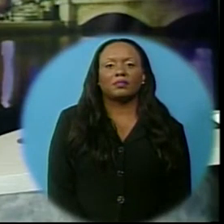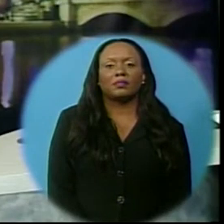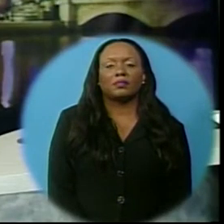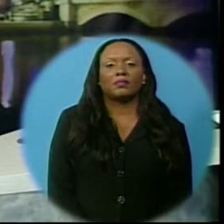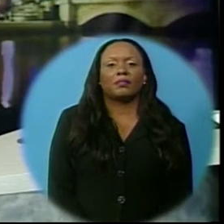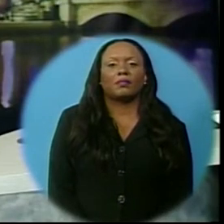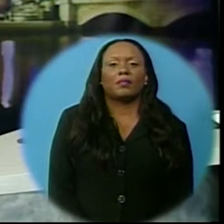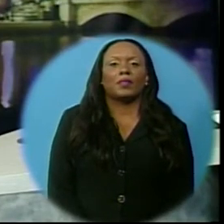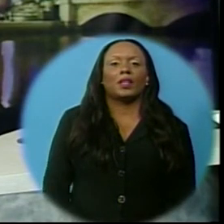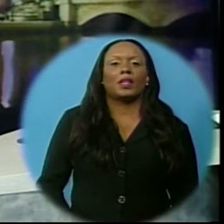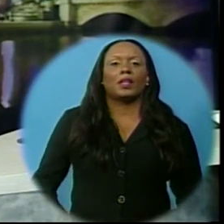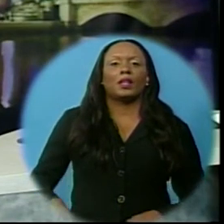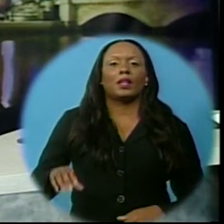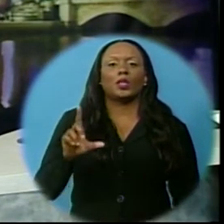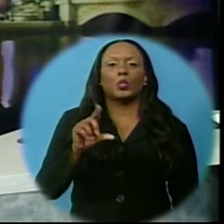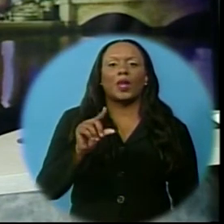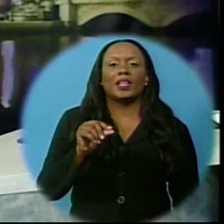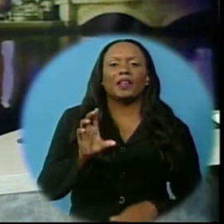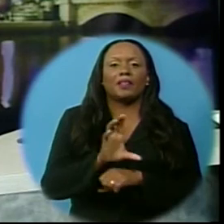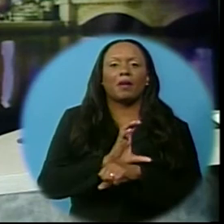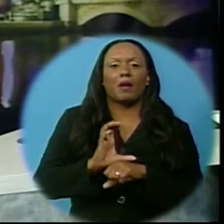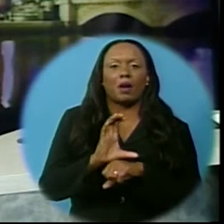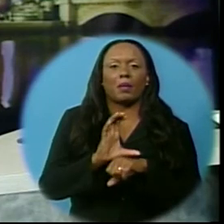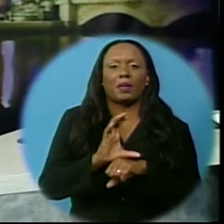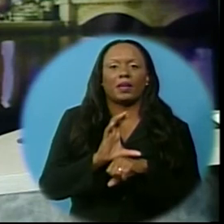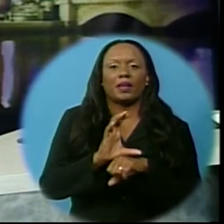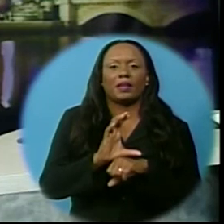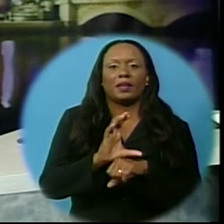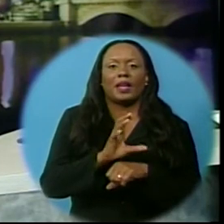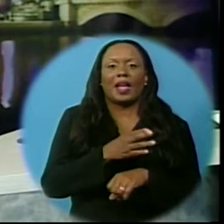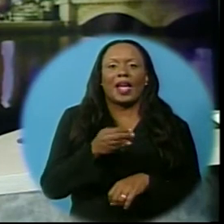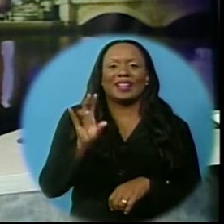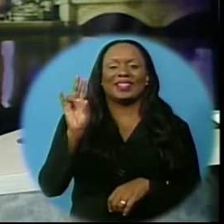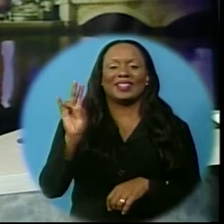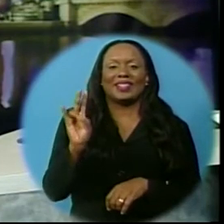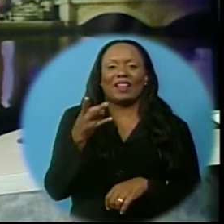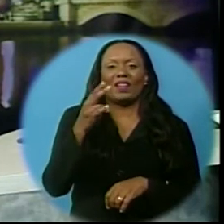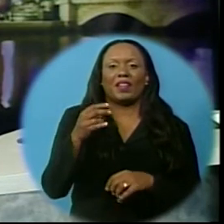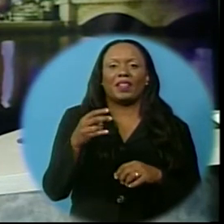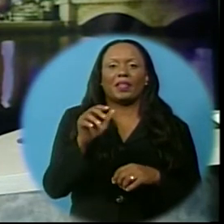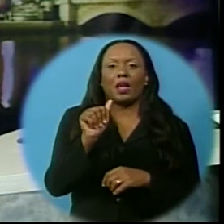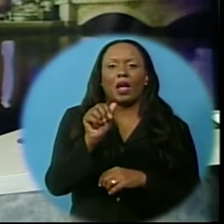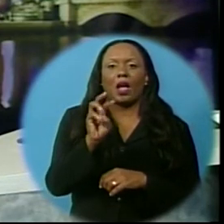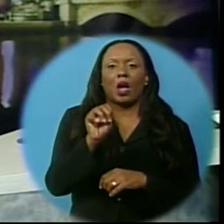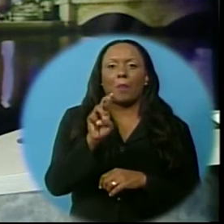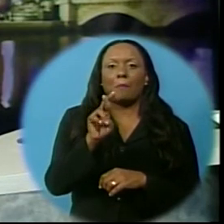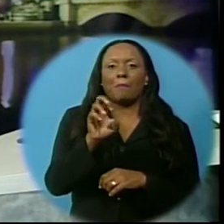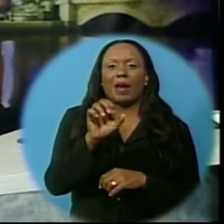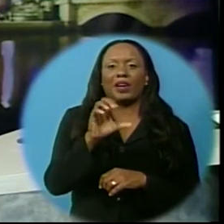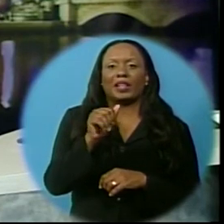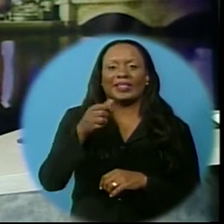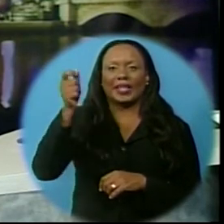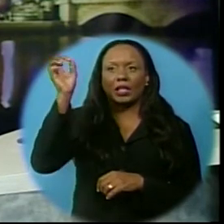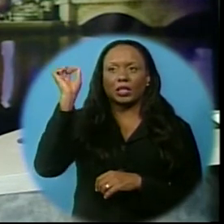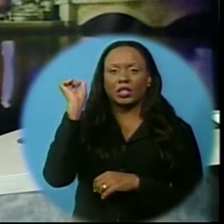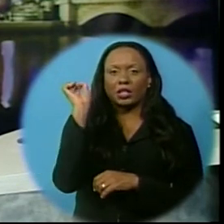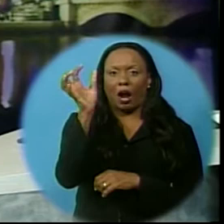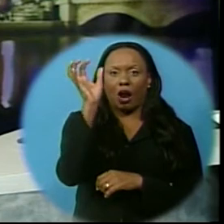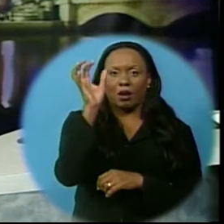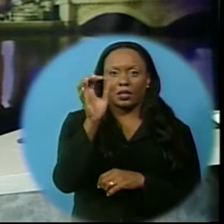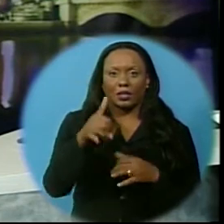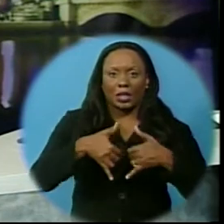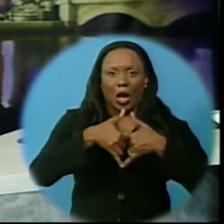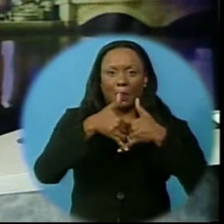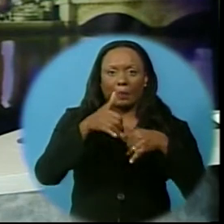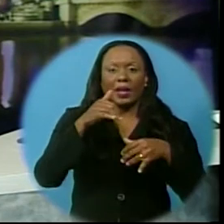More bidders have finished fourth at the 20th Caribbean and seventh America's Darts Cup at the main SEAL Conference Hall